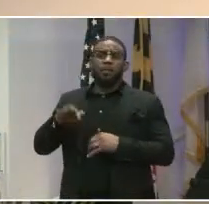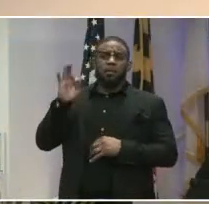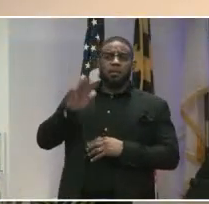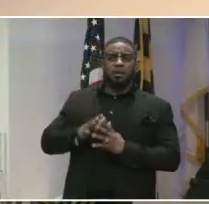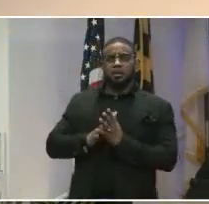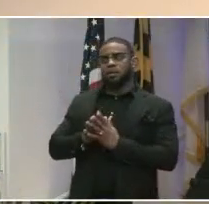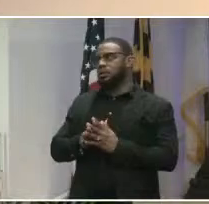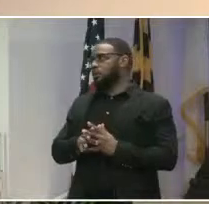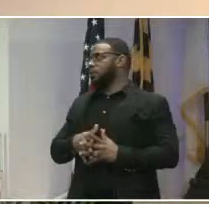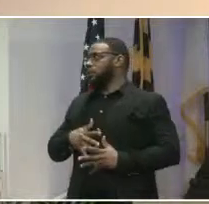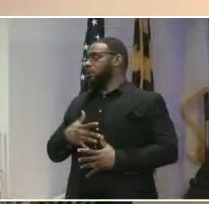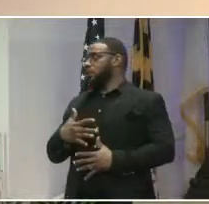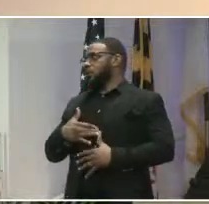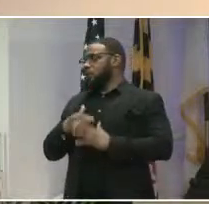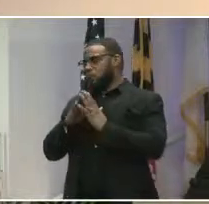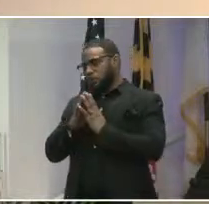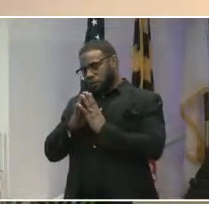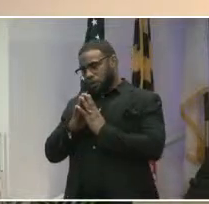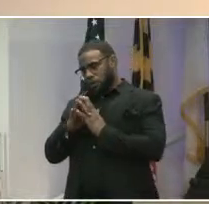pastors go into deep prayer.